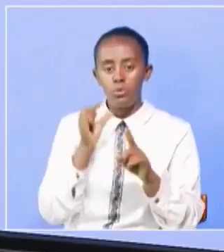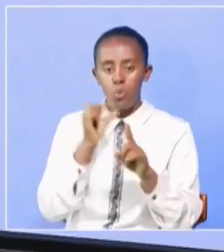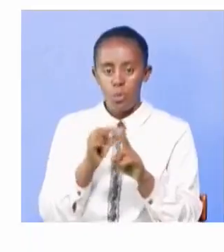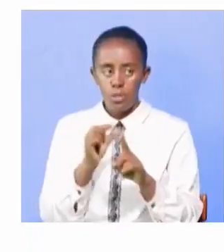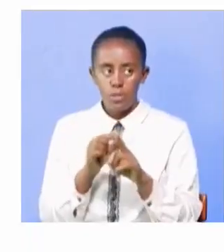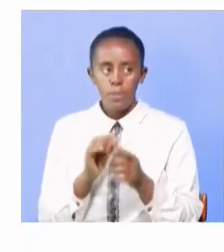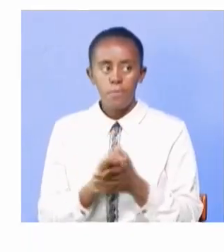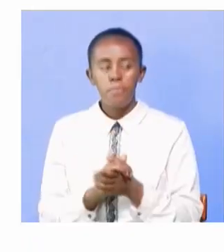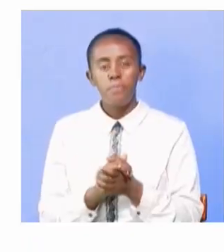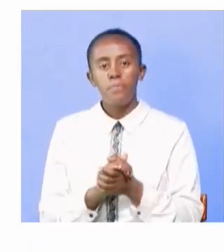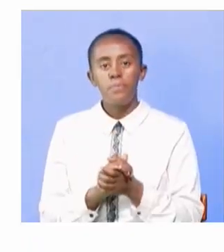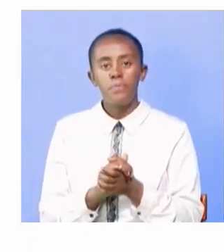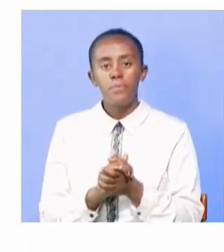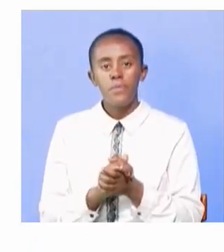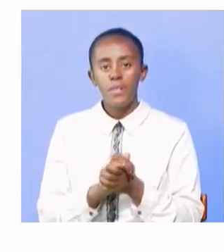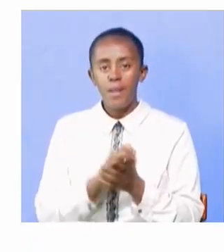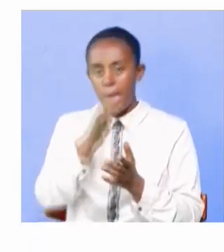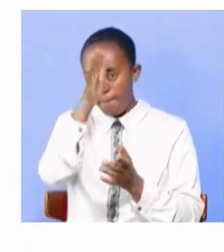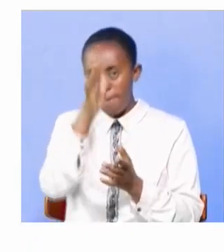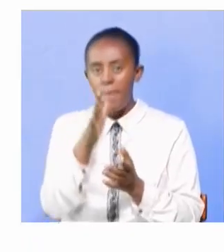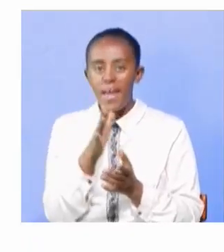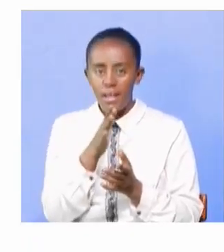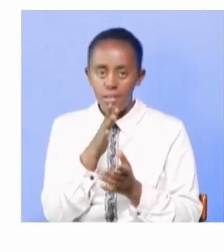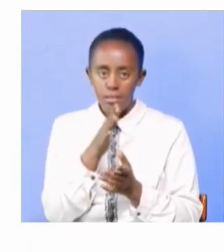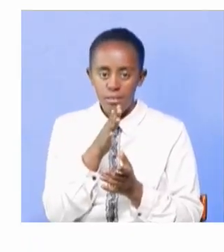example, parent,